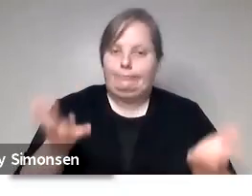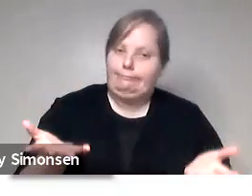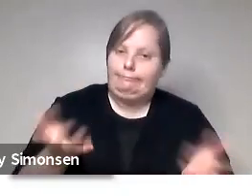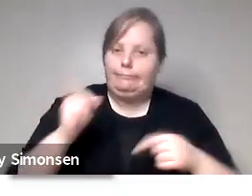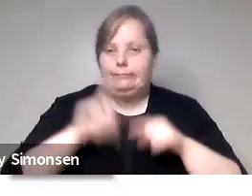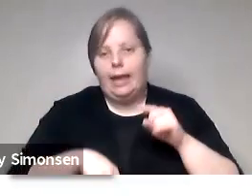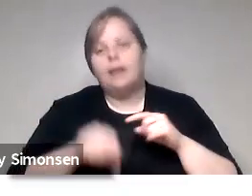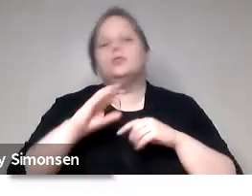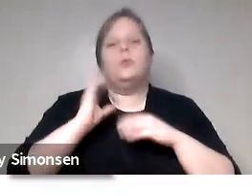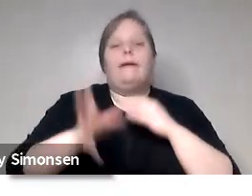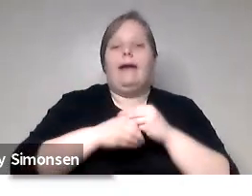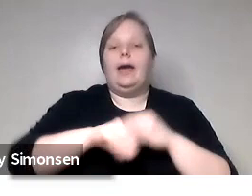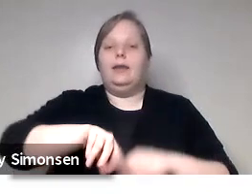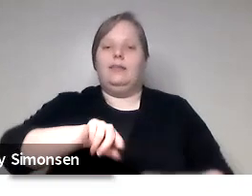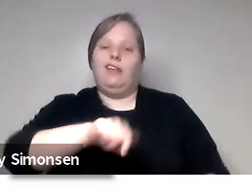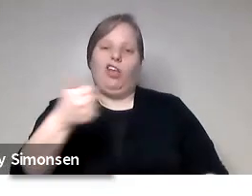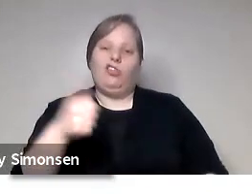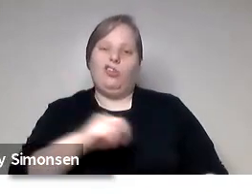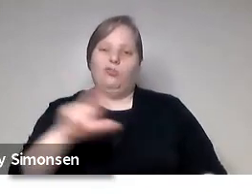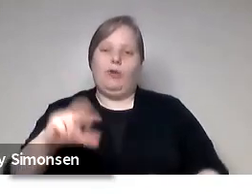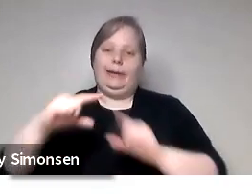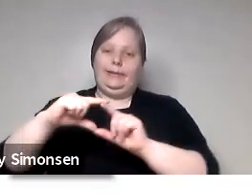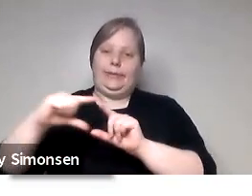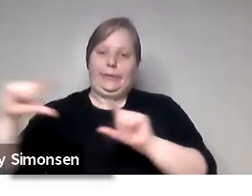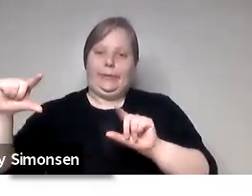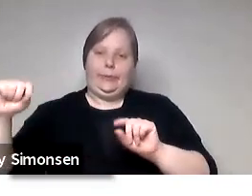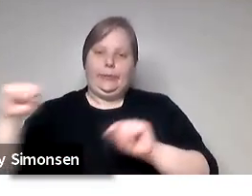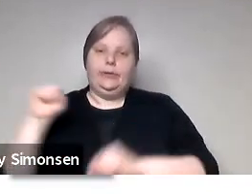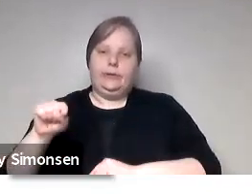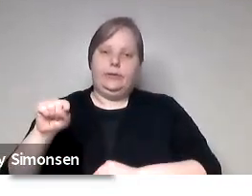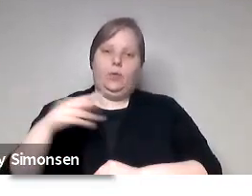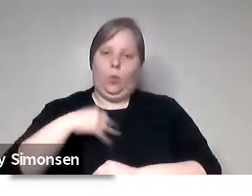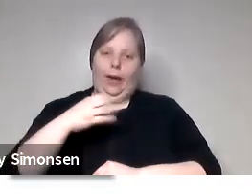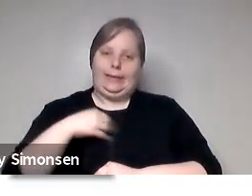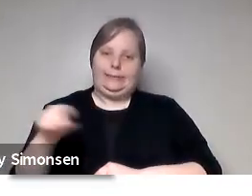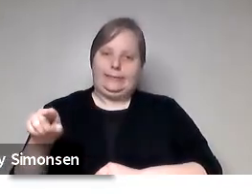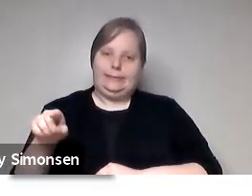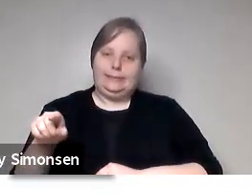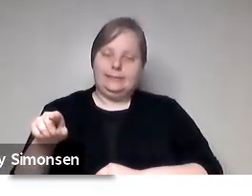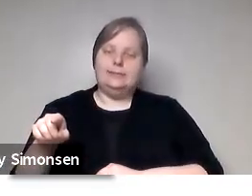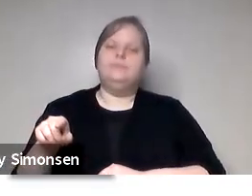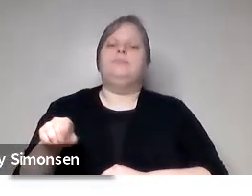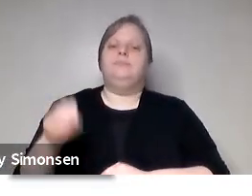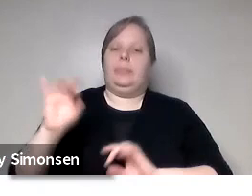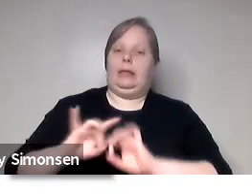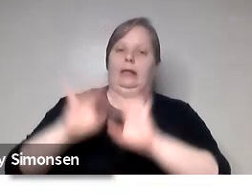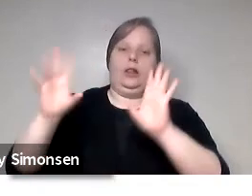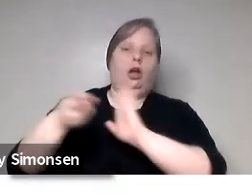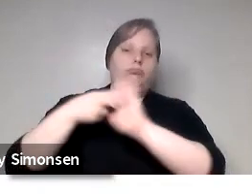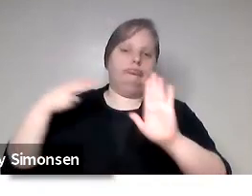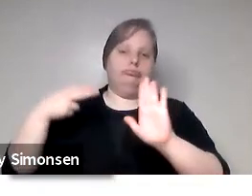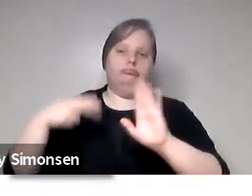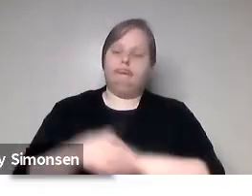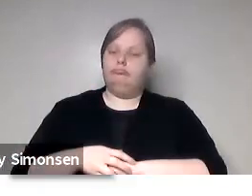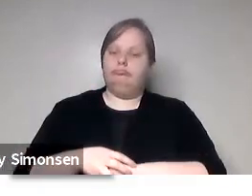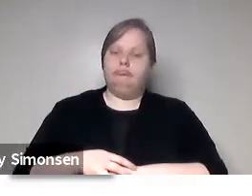did add another pill bottle or pill container to the right. That one is clearly marked. It's a